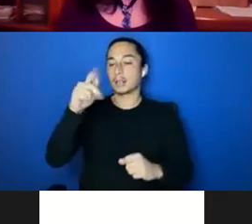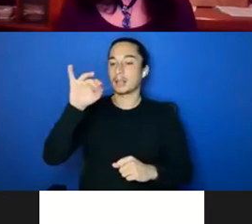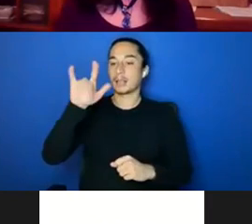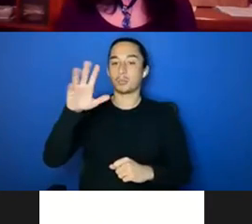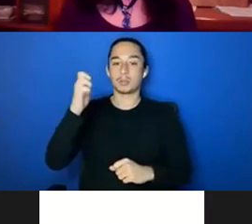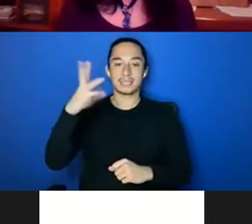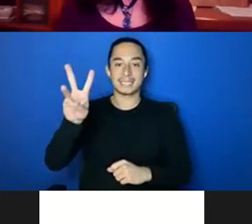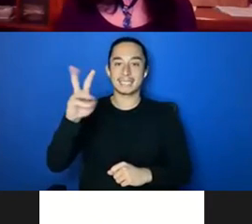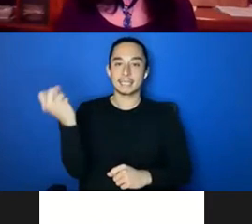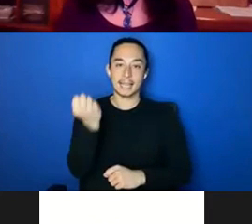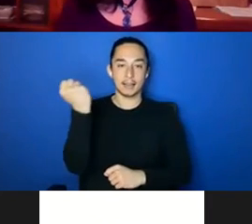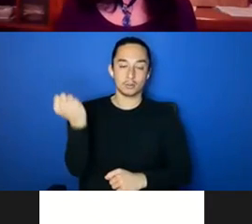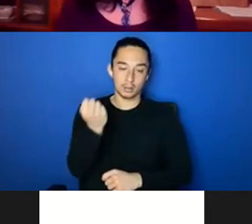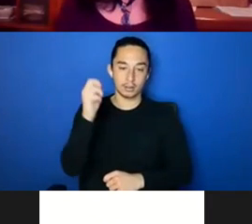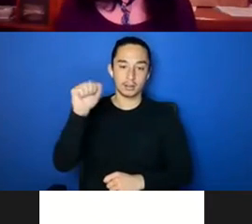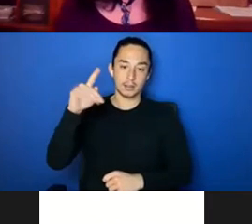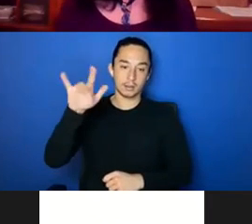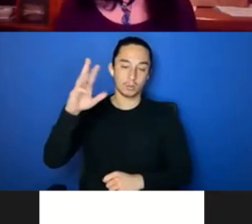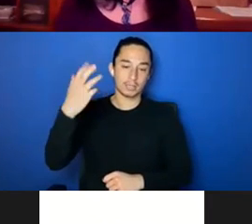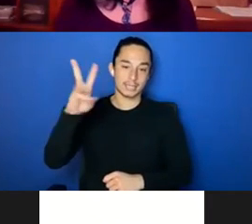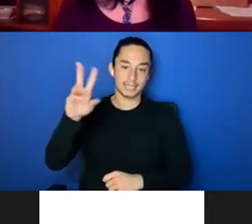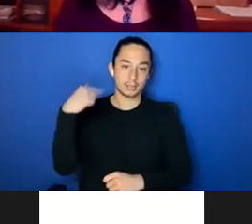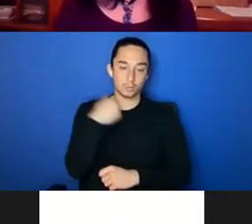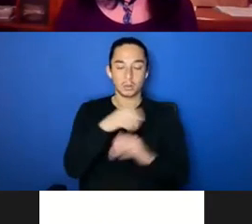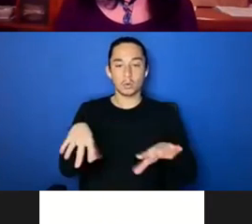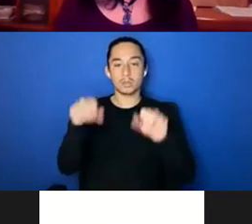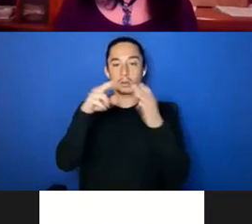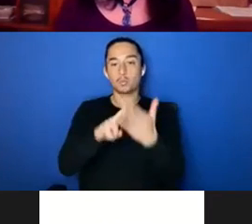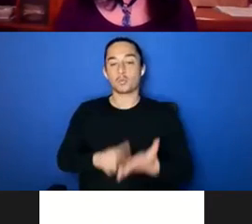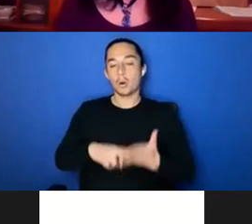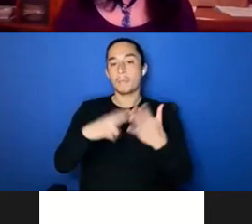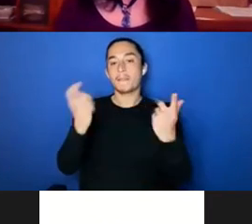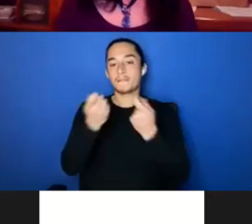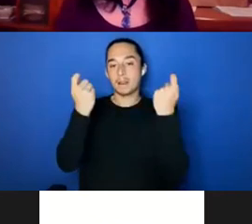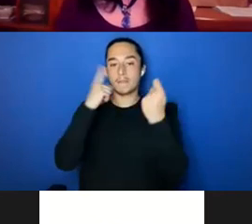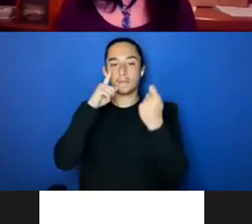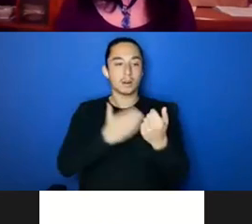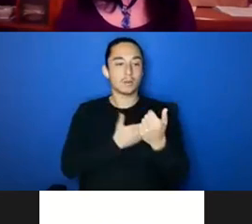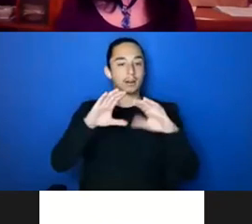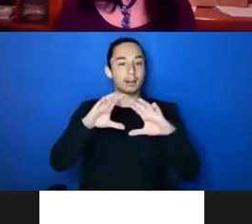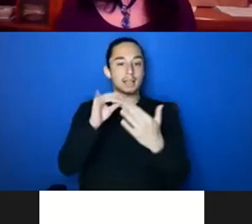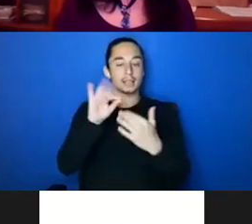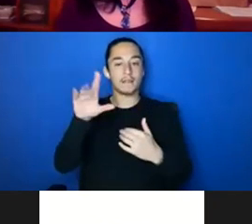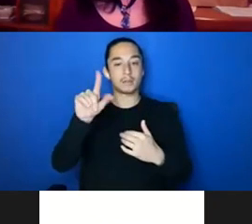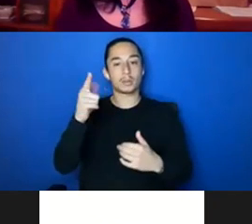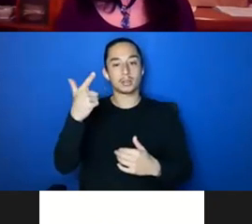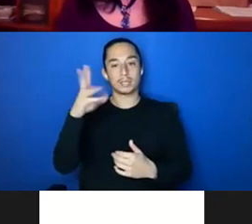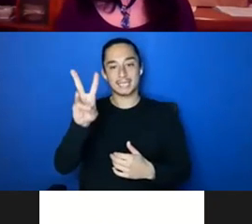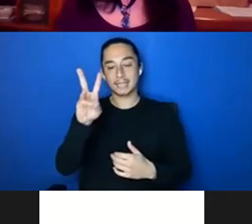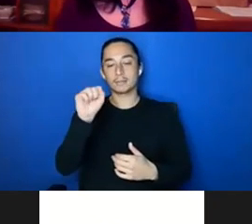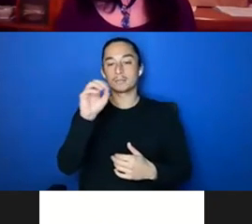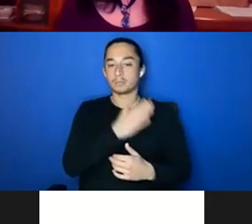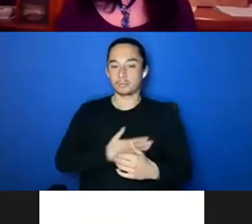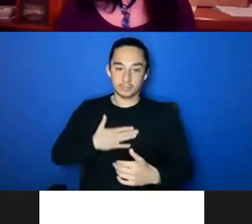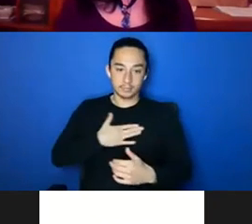Saturday, April 16th, we are going to be hosting an enrollment fair for our class of 2026. So if we can please have a